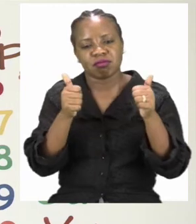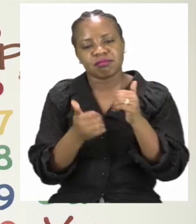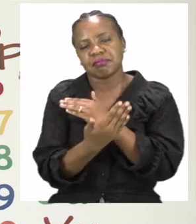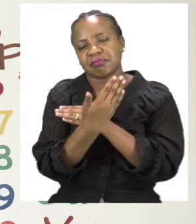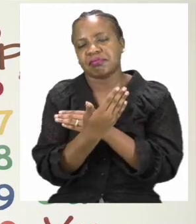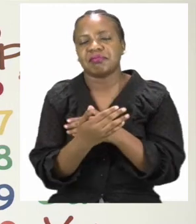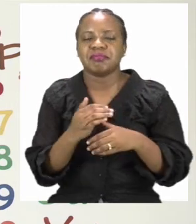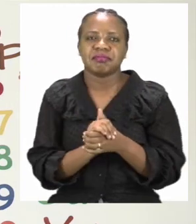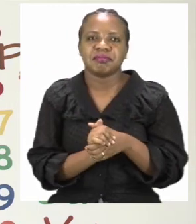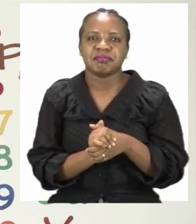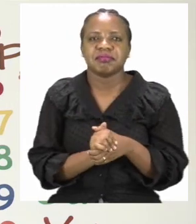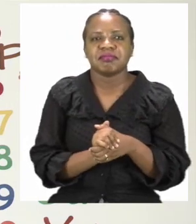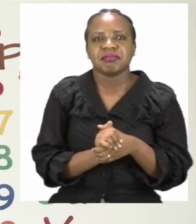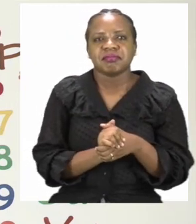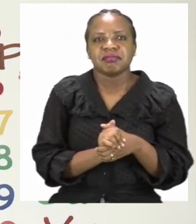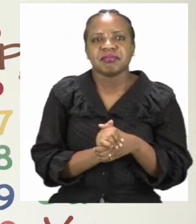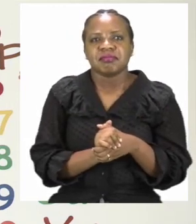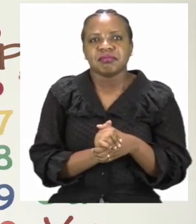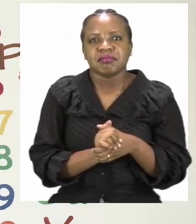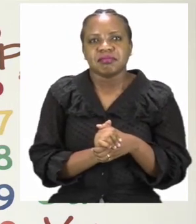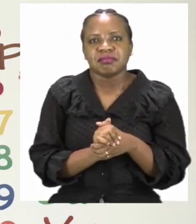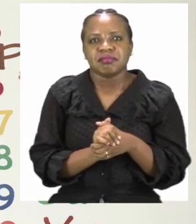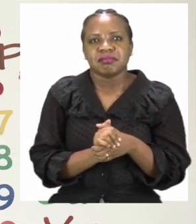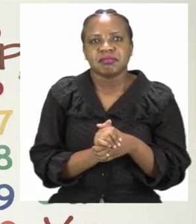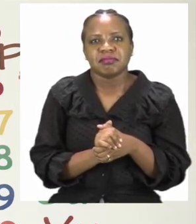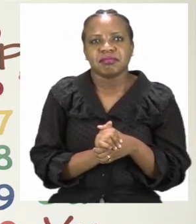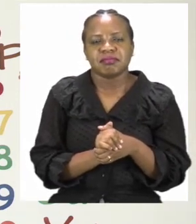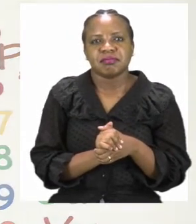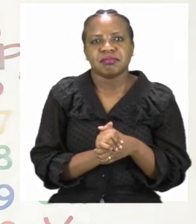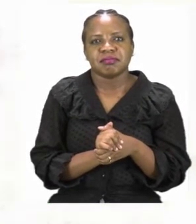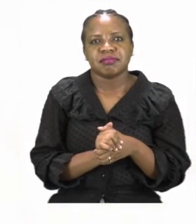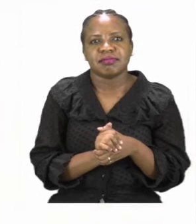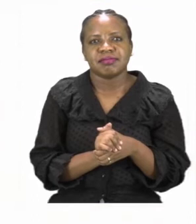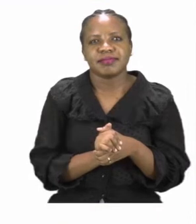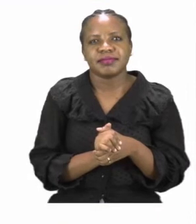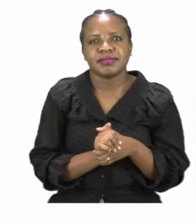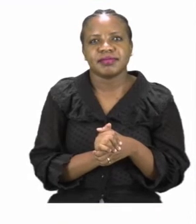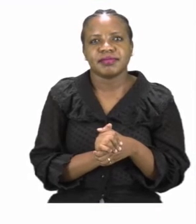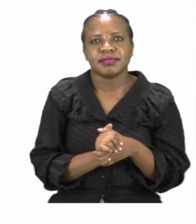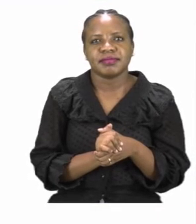let's go back into our exercise and see the other conversations.